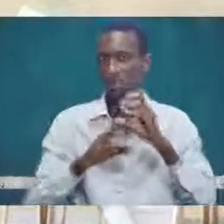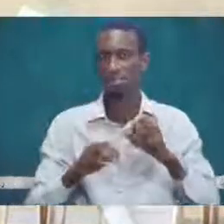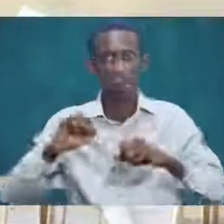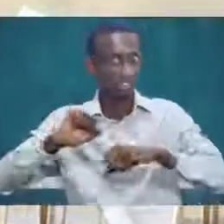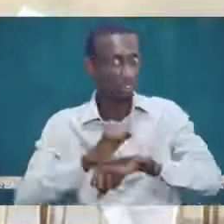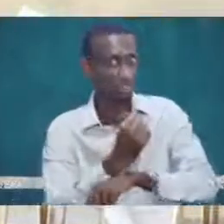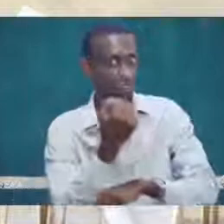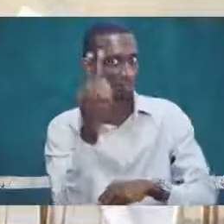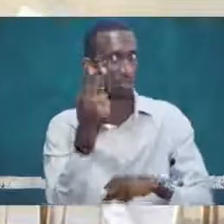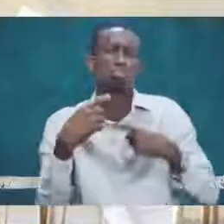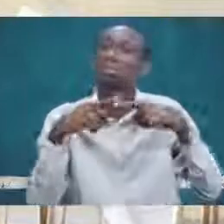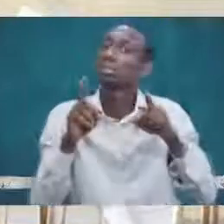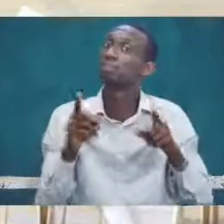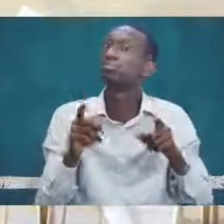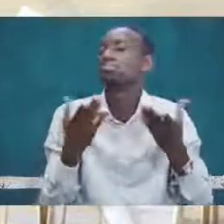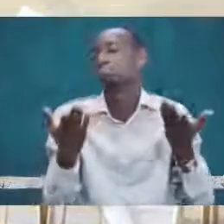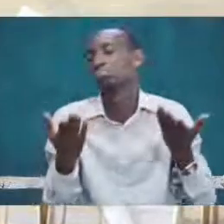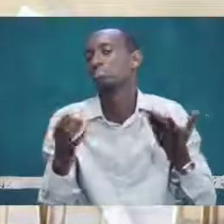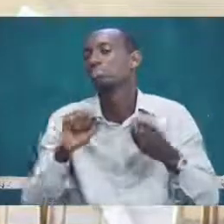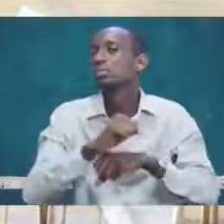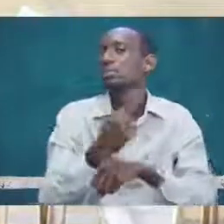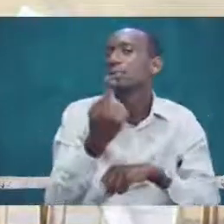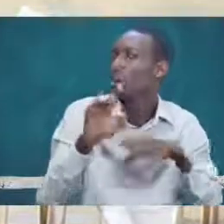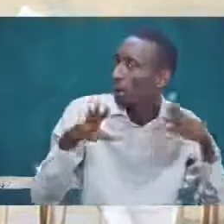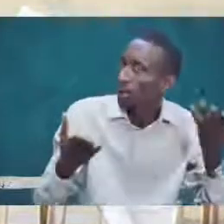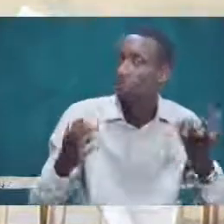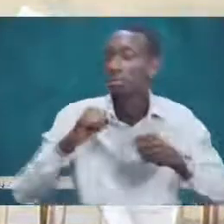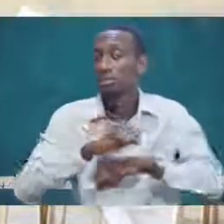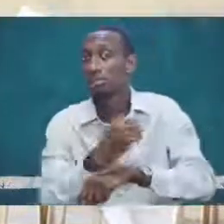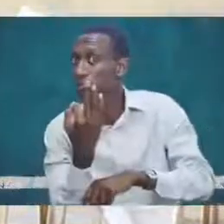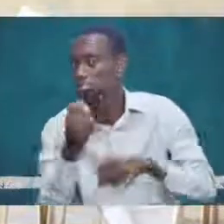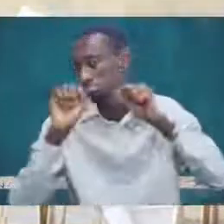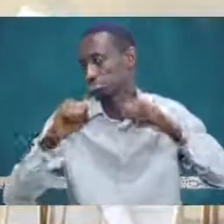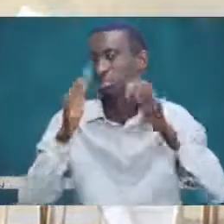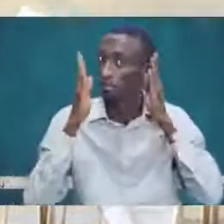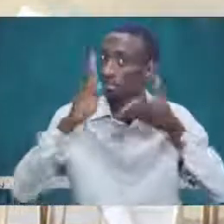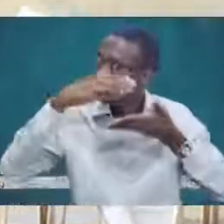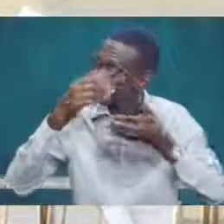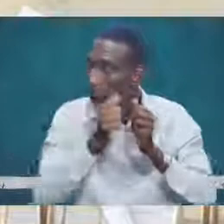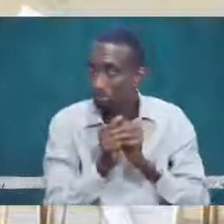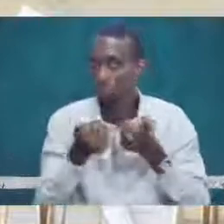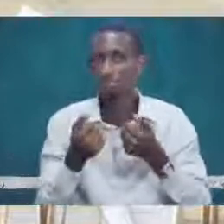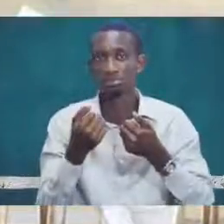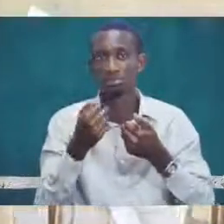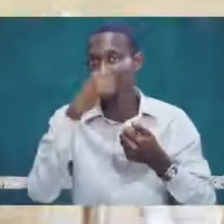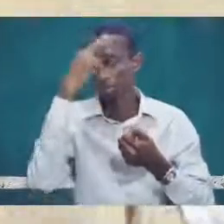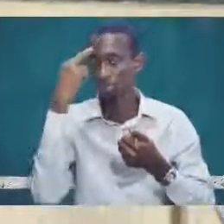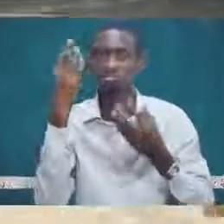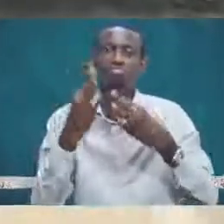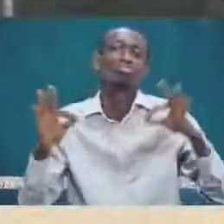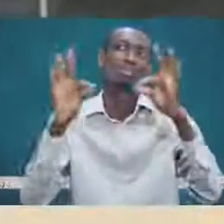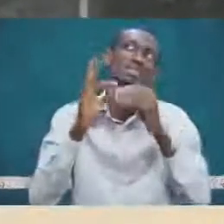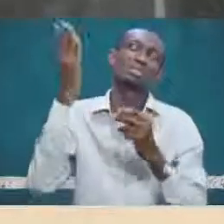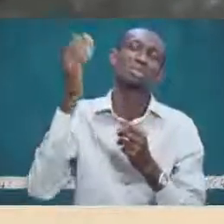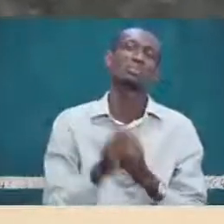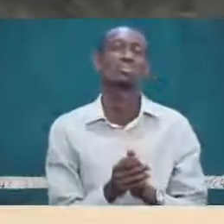But even senior 1 and senior 3 can still follow the lesson because it is very necessary.